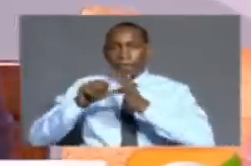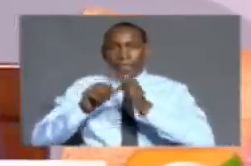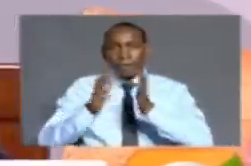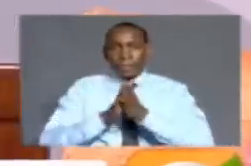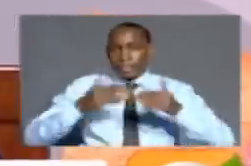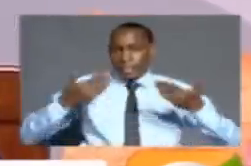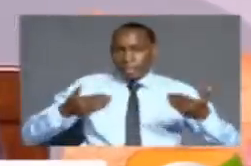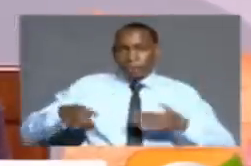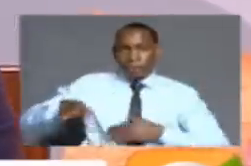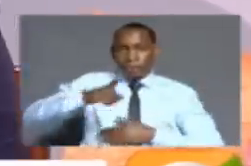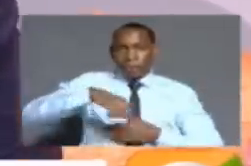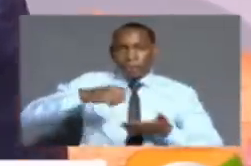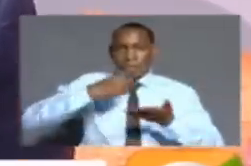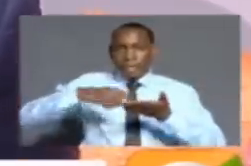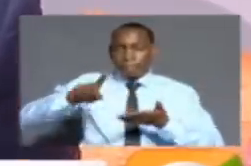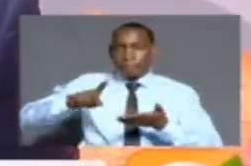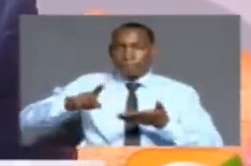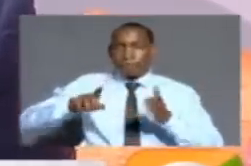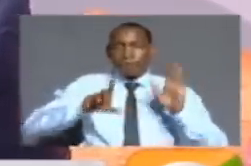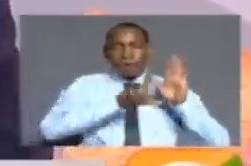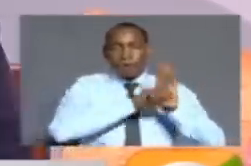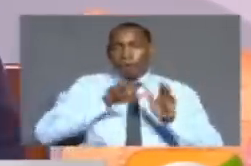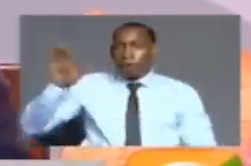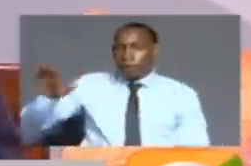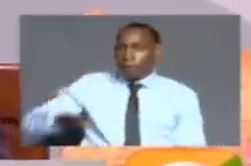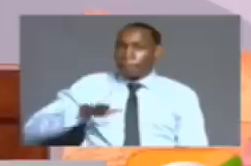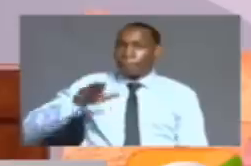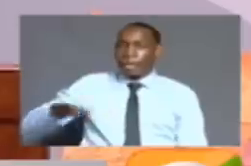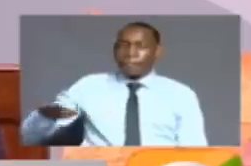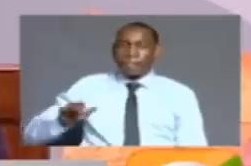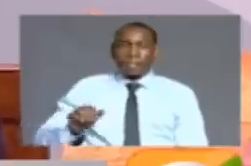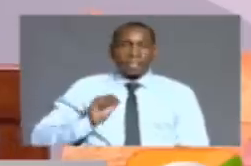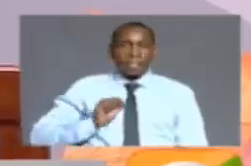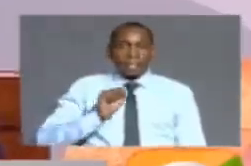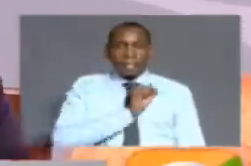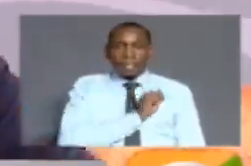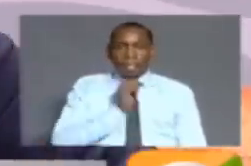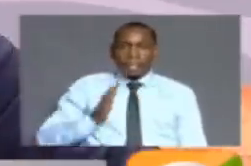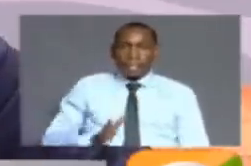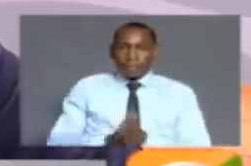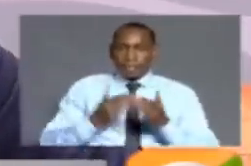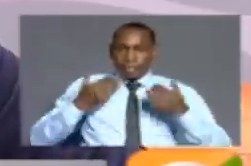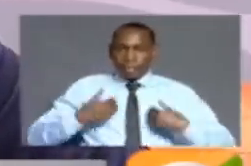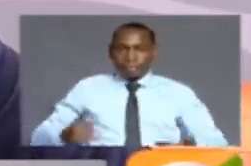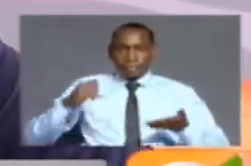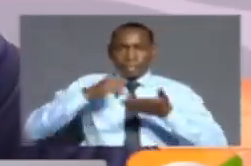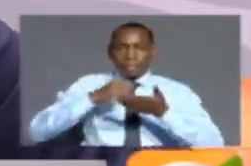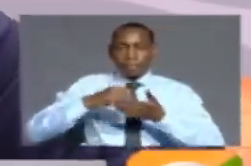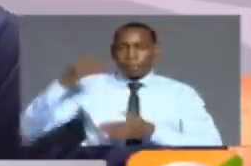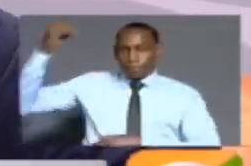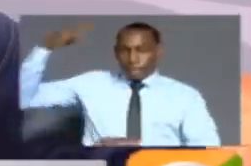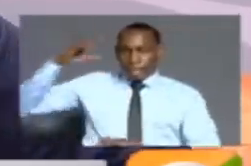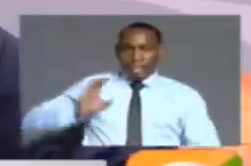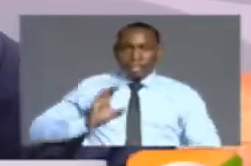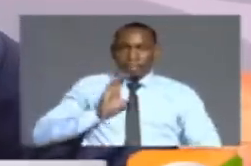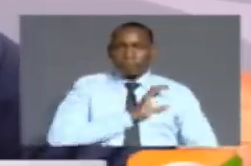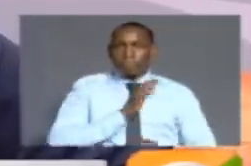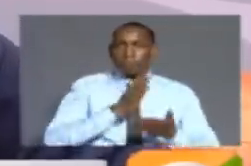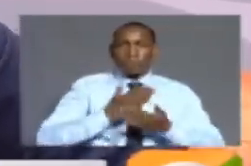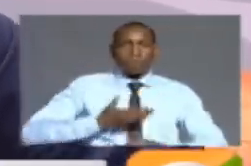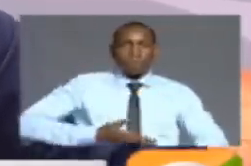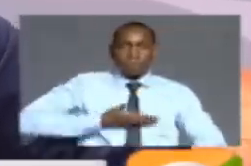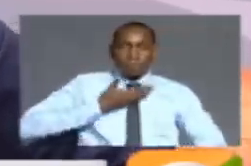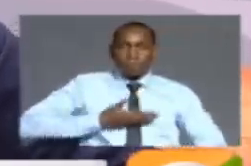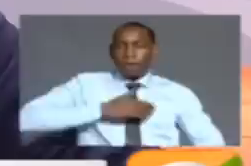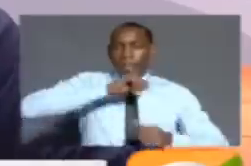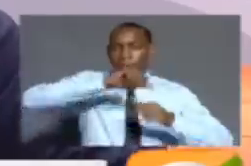with how we pass legislations in parliament. You know, Senator Kihika and I sit in the Energy Committee. You know, I was furious